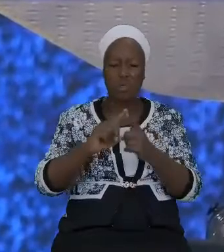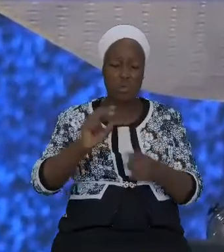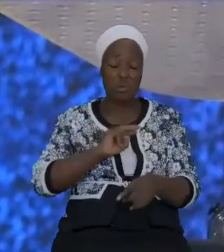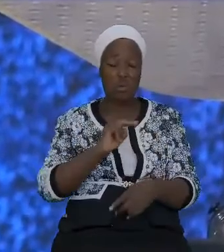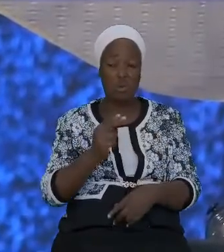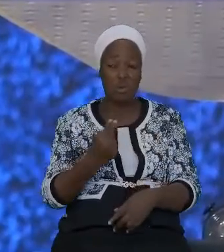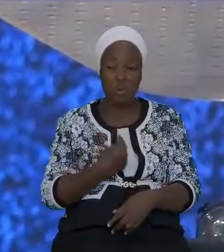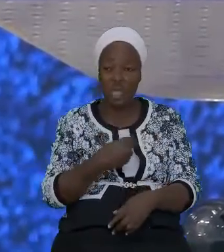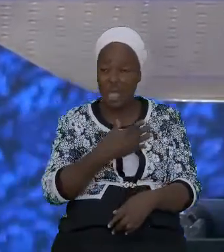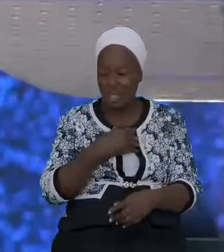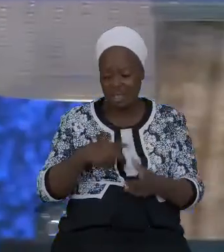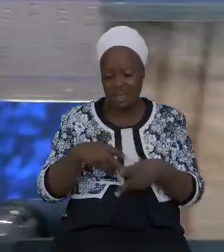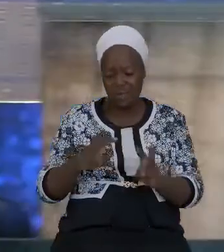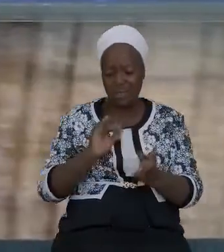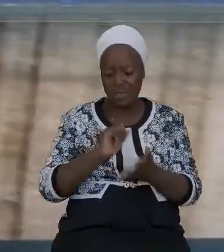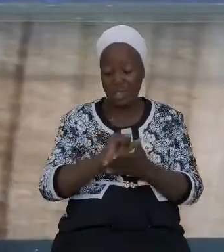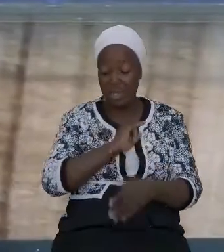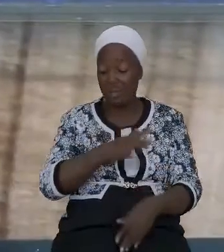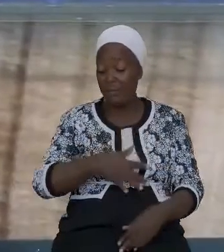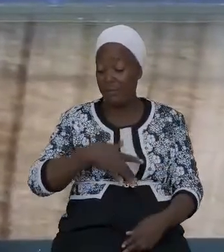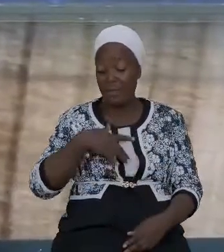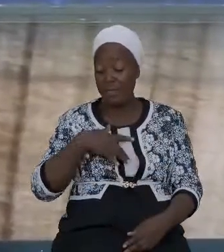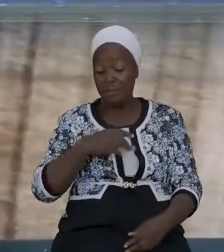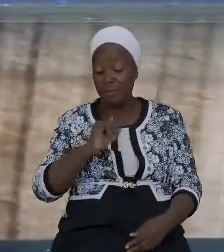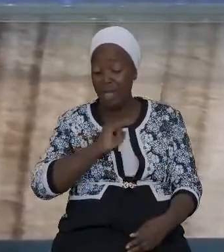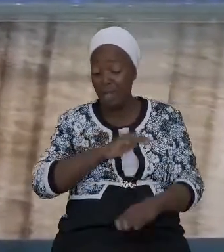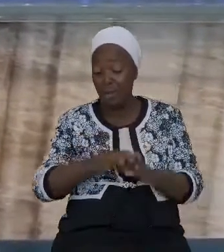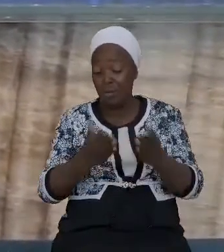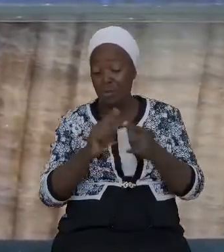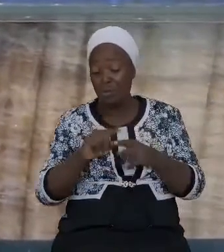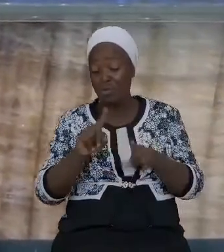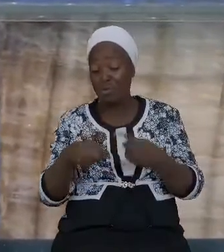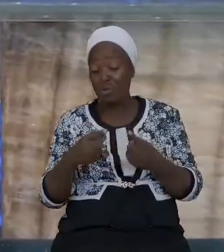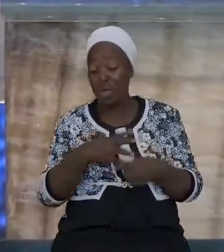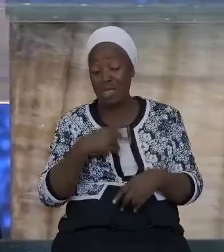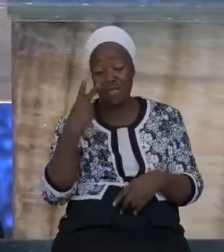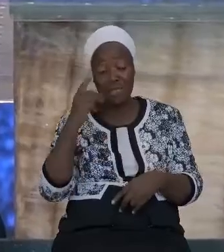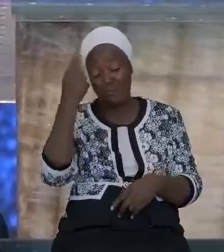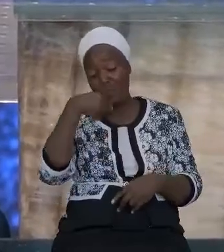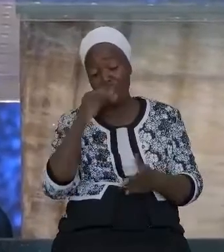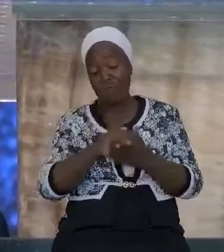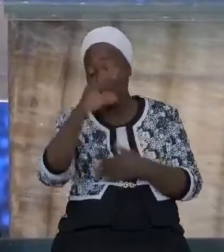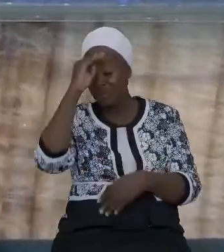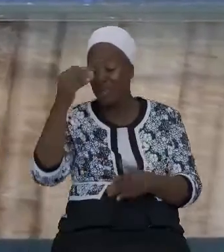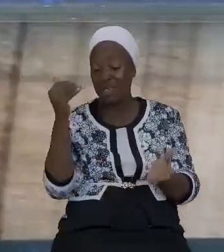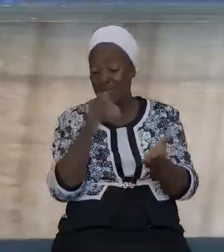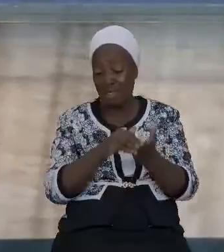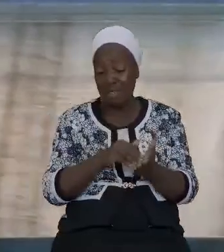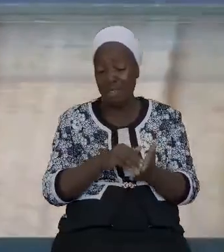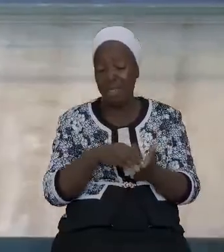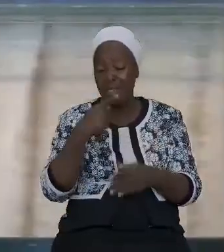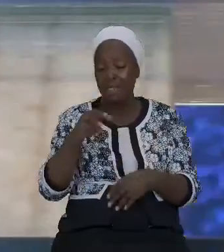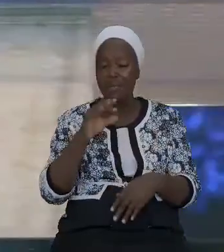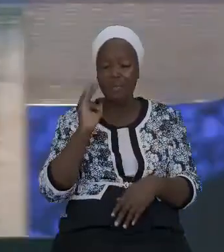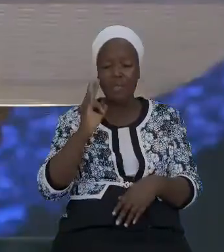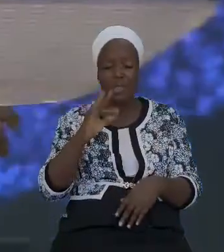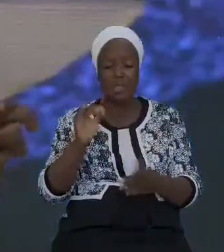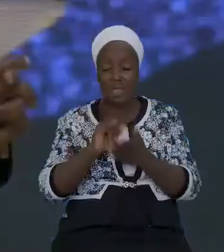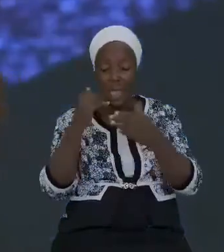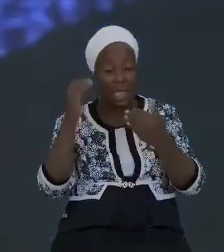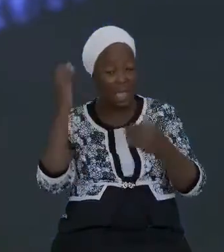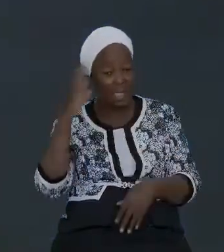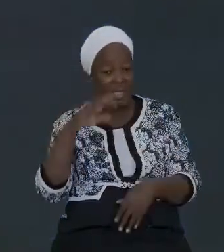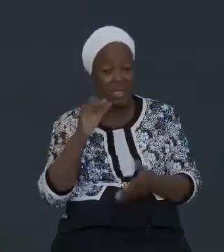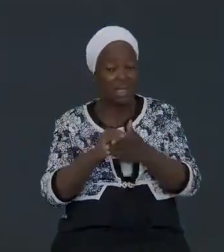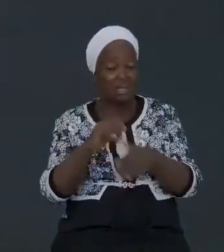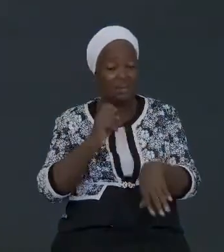us. And the way I felt, I don't want to see the face of that man again. The message I had the other time, I